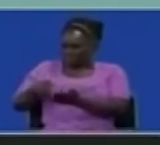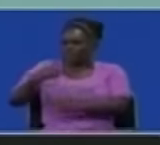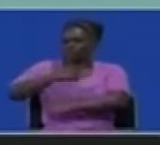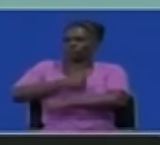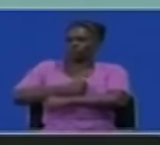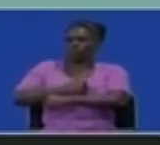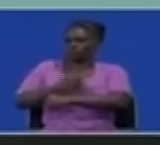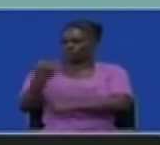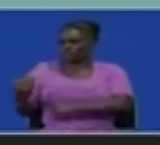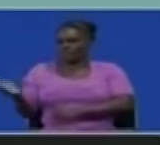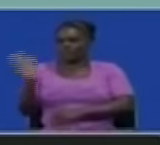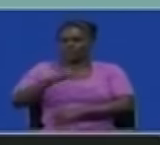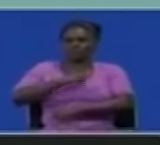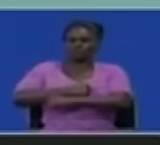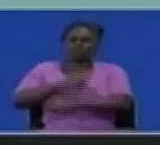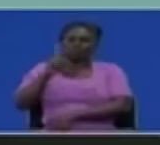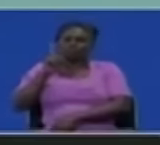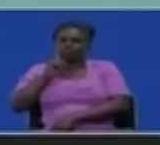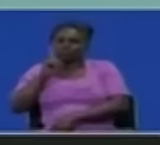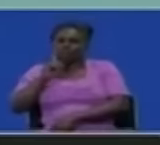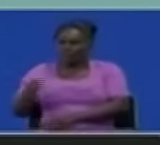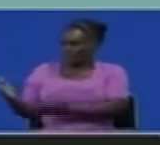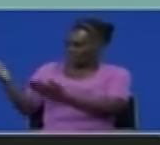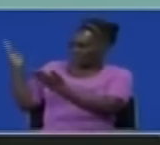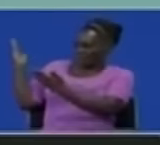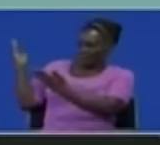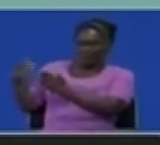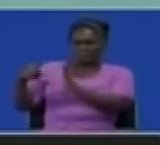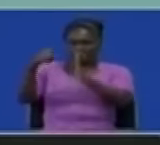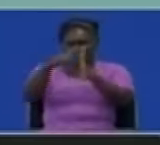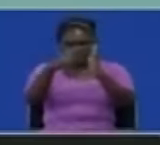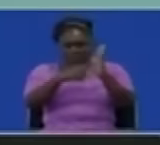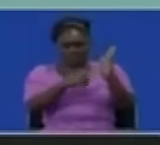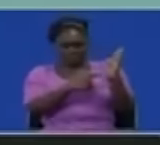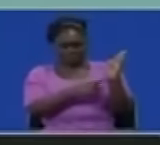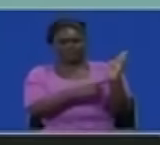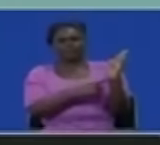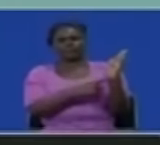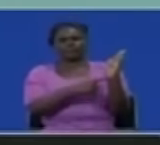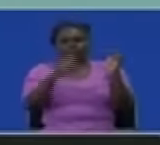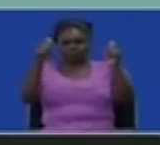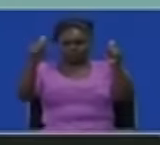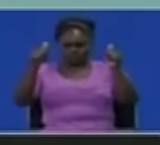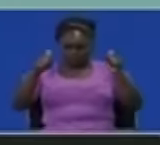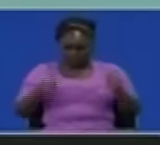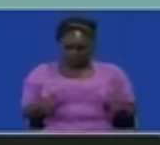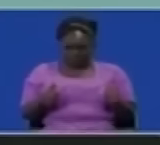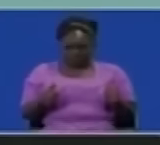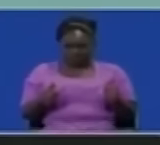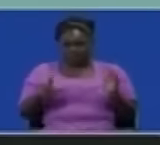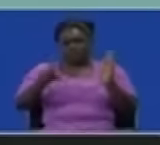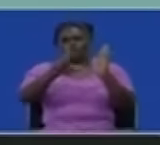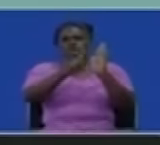as you take your children to school tomorrow. These are the guidelines that have been put in place and they've actually been gazetted by